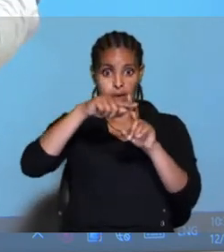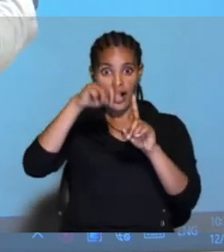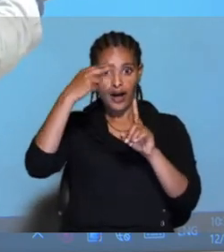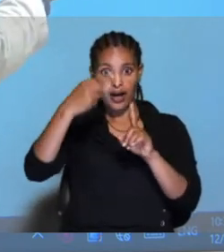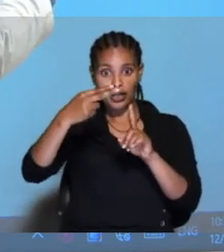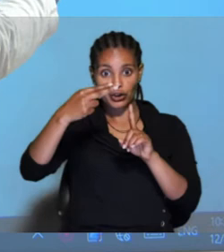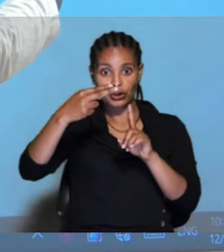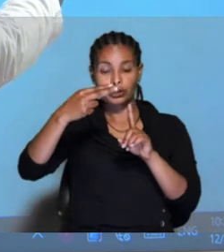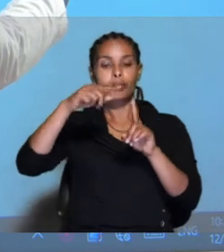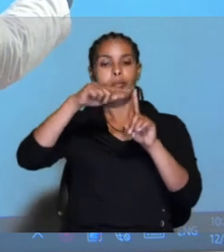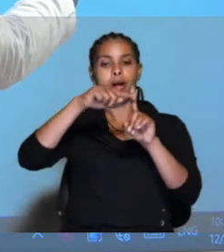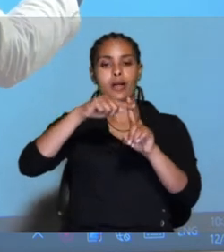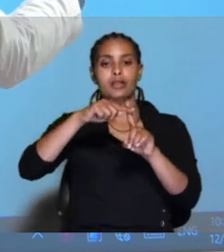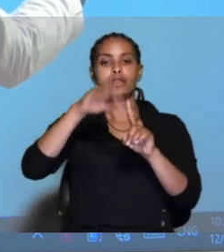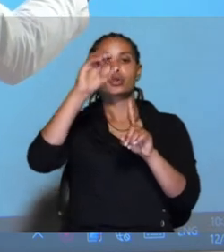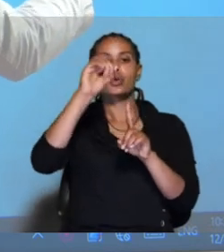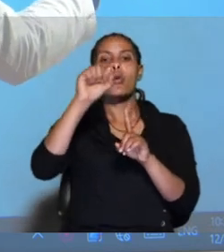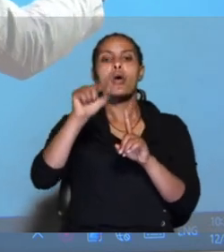concentration of H plus equal